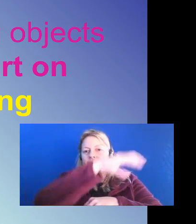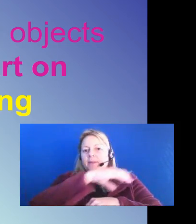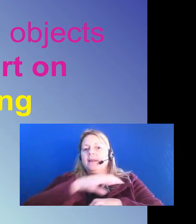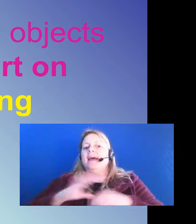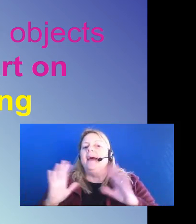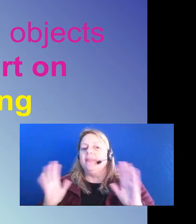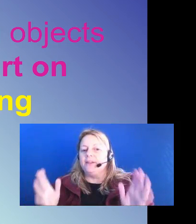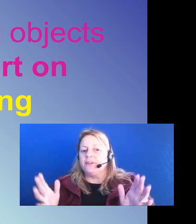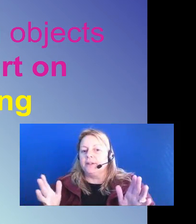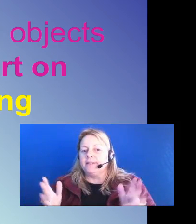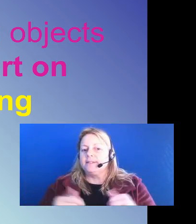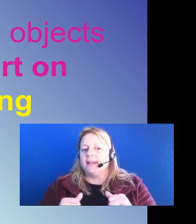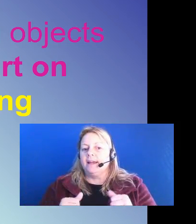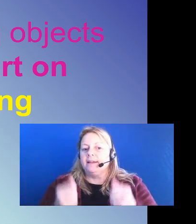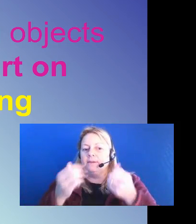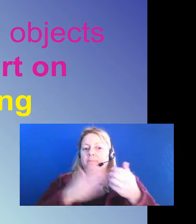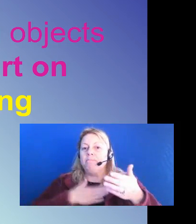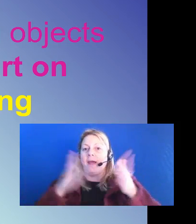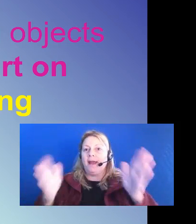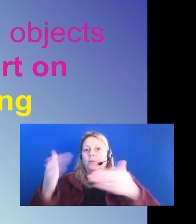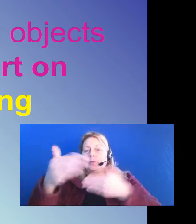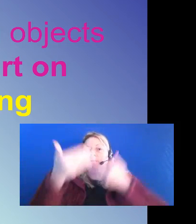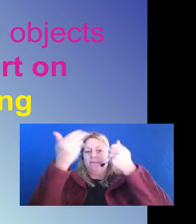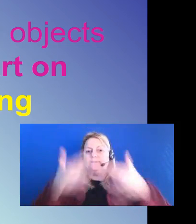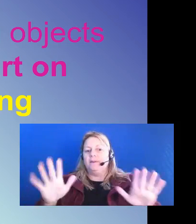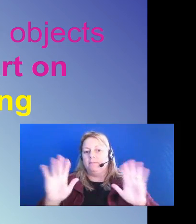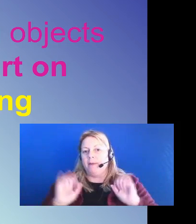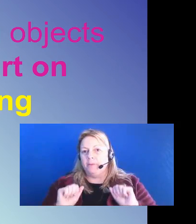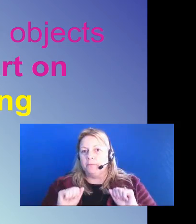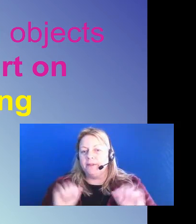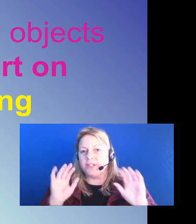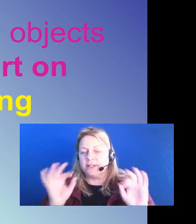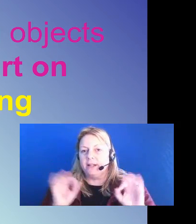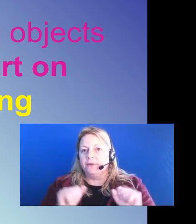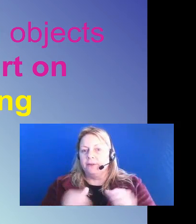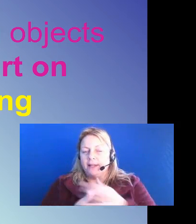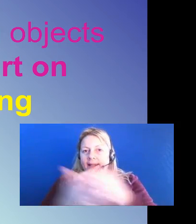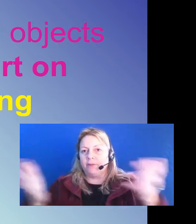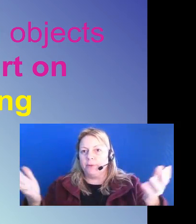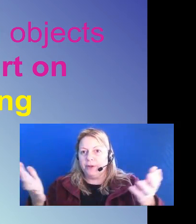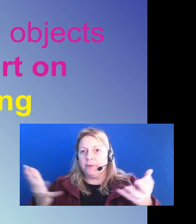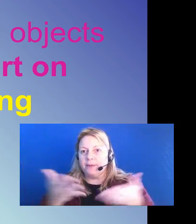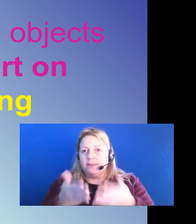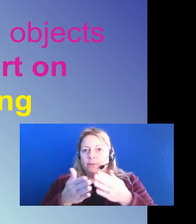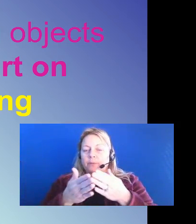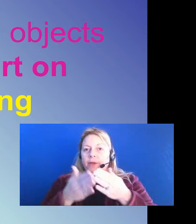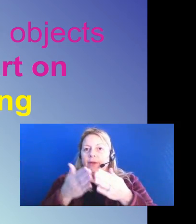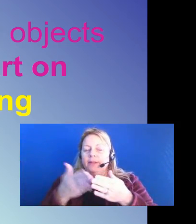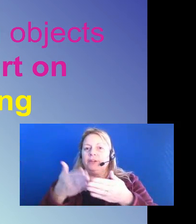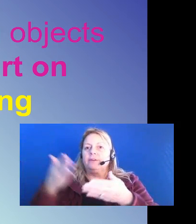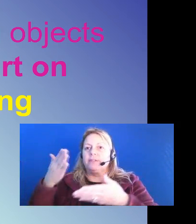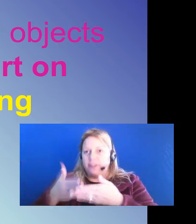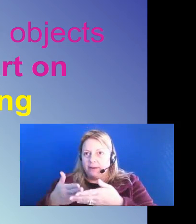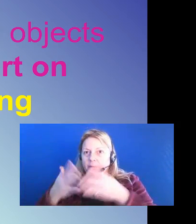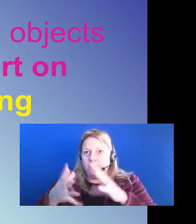items, and then you're going to sign my room finished, letting everyone know that